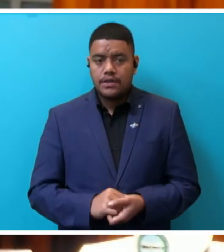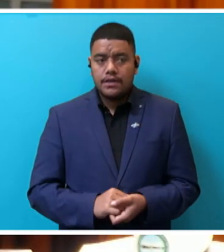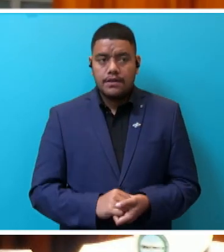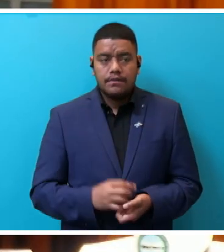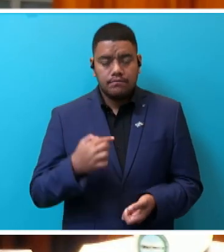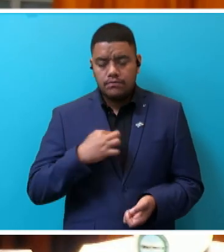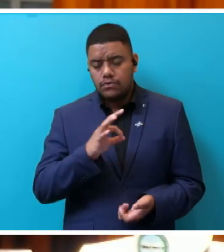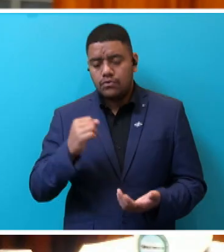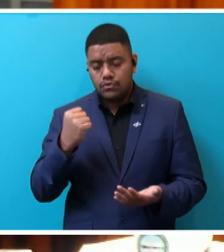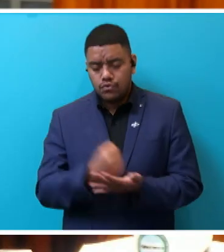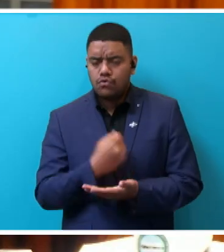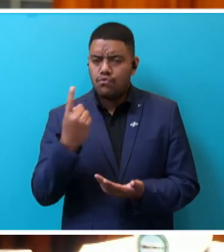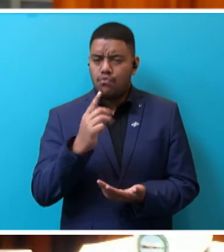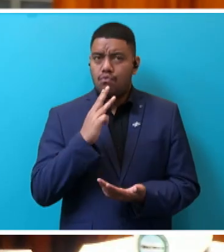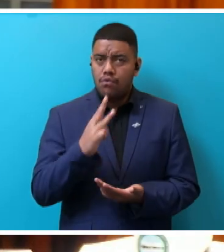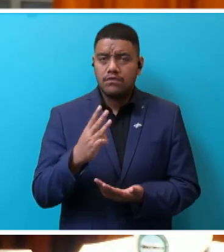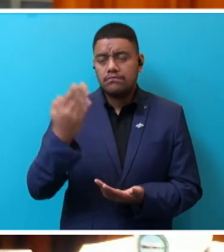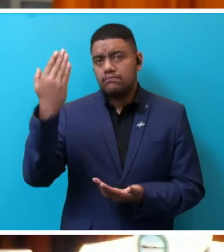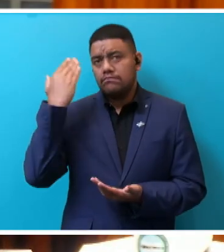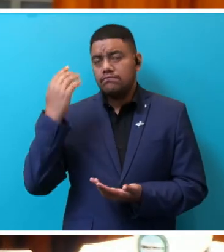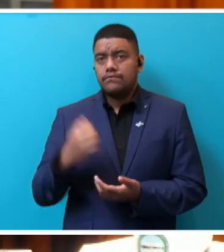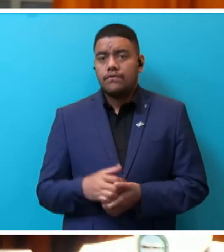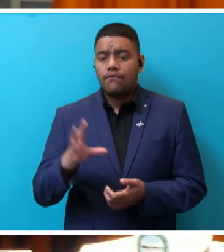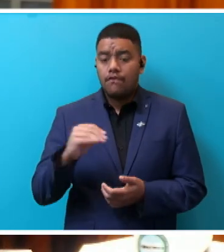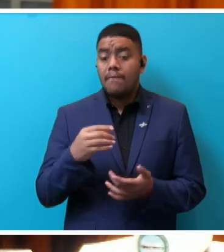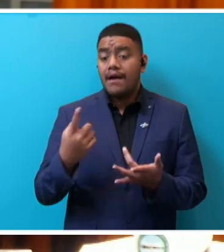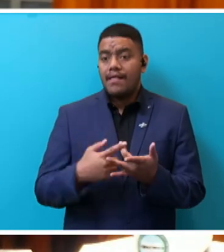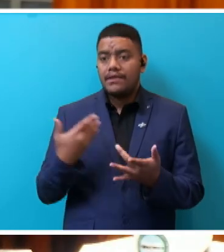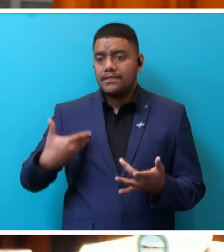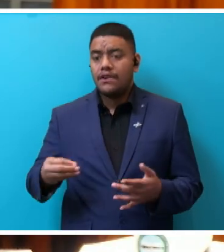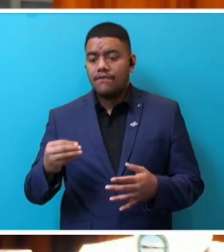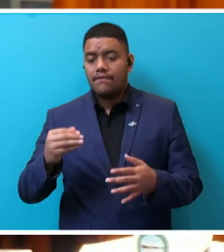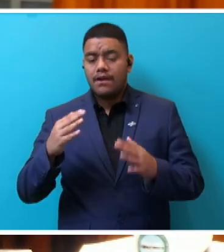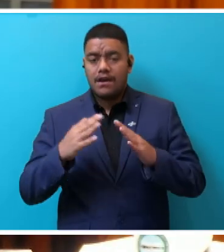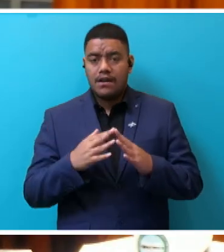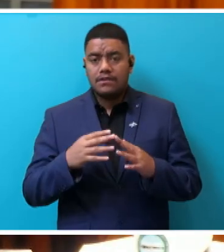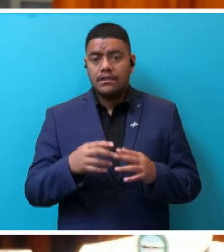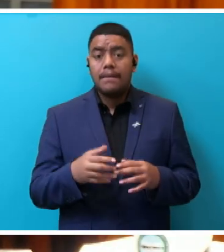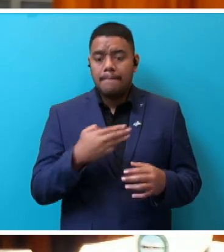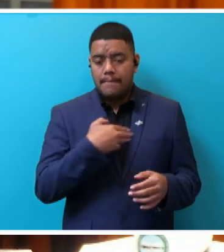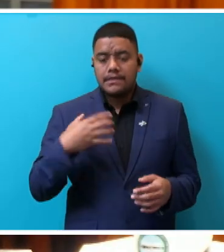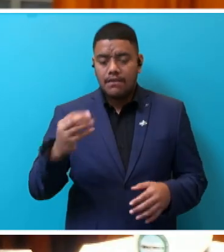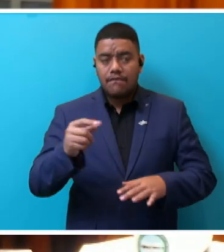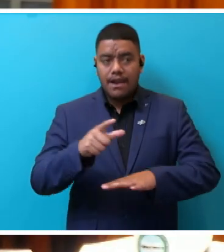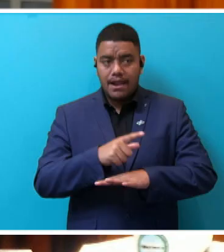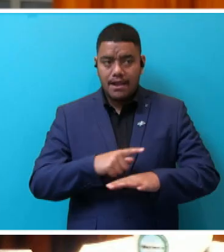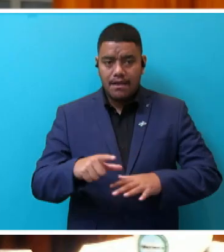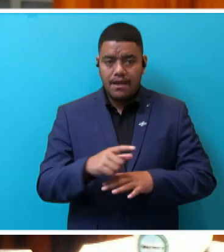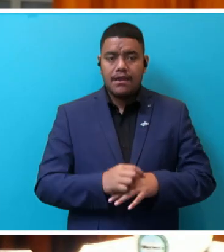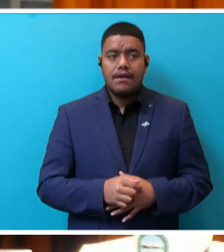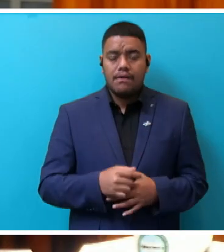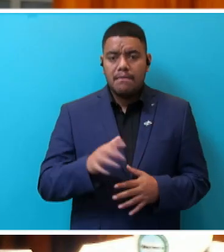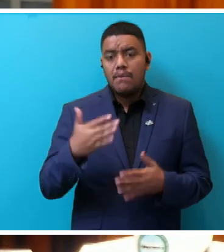not sure who it was from the other side of the House who was Minister for Lands at the time. It may have been the Honourable Usumati or the